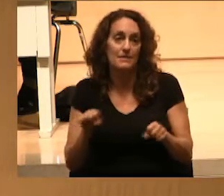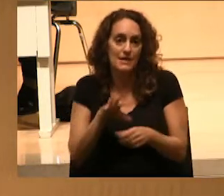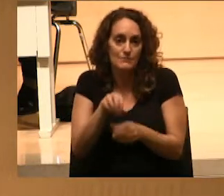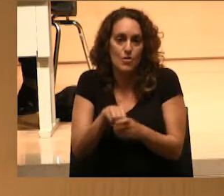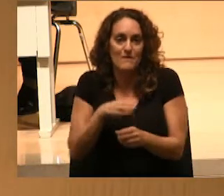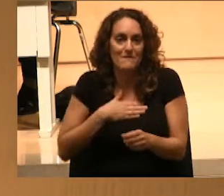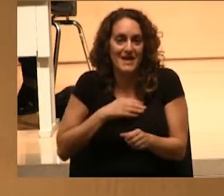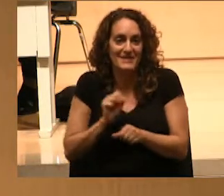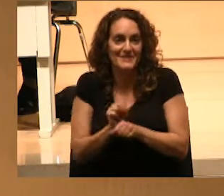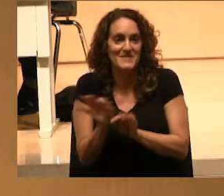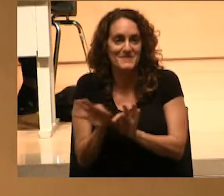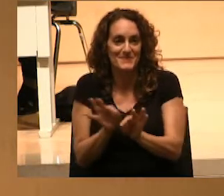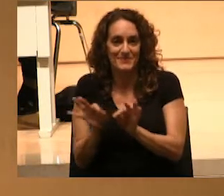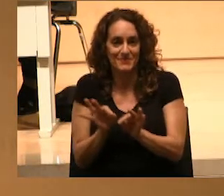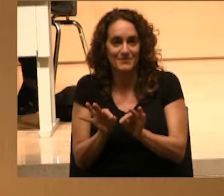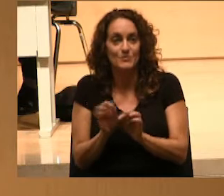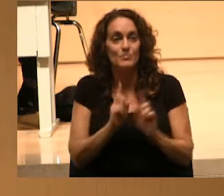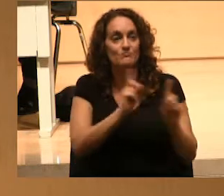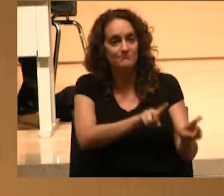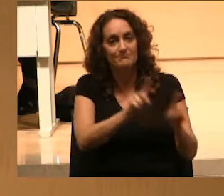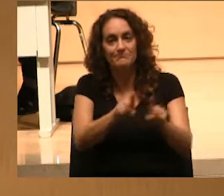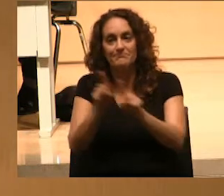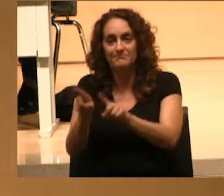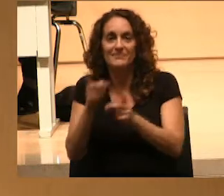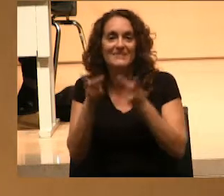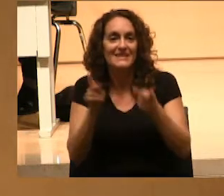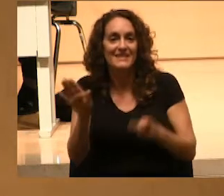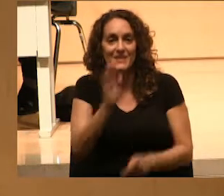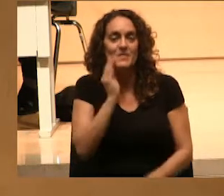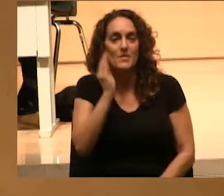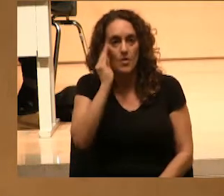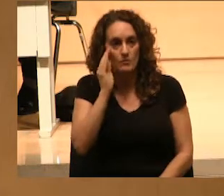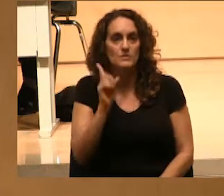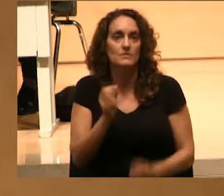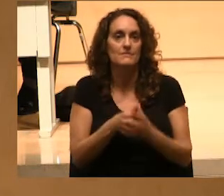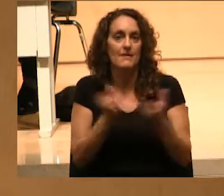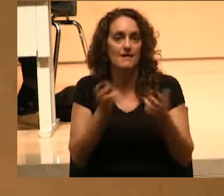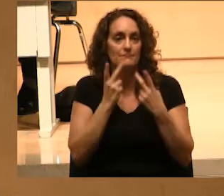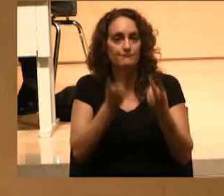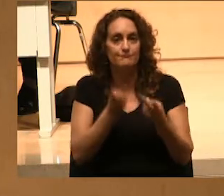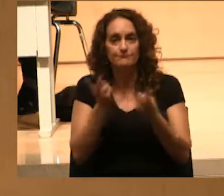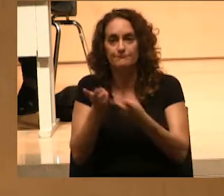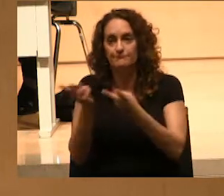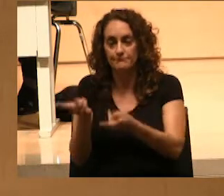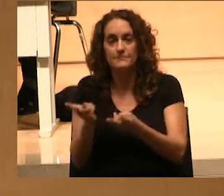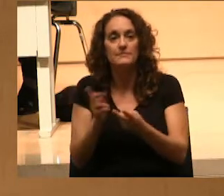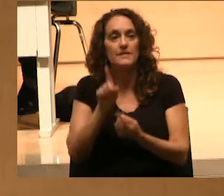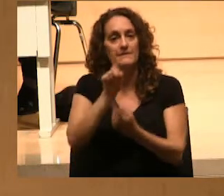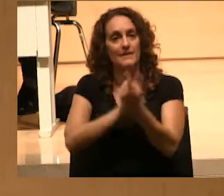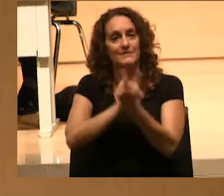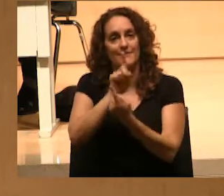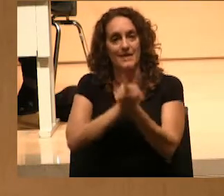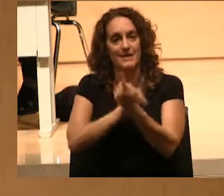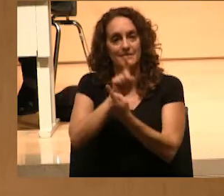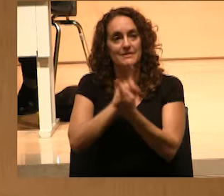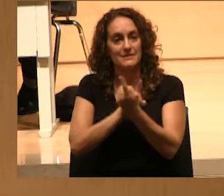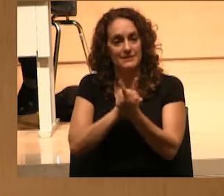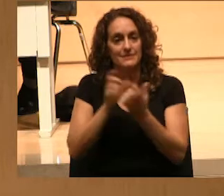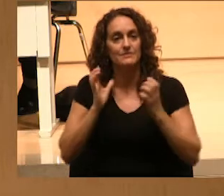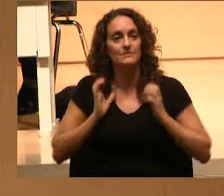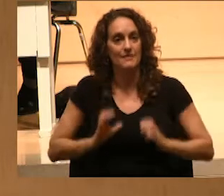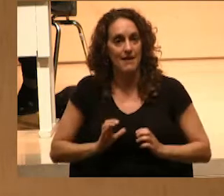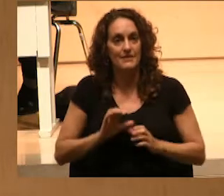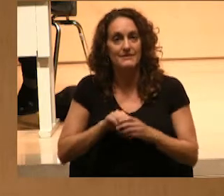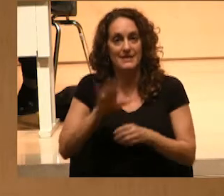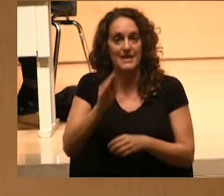job, to go out to people's homes. So I do a lot of home visits. I do a lot of face-to-face with clients in their